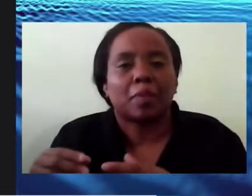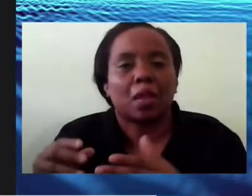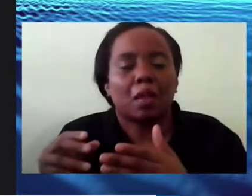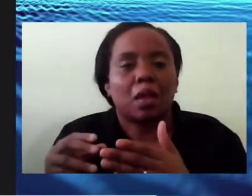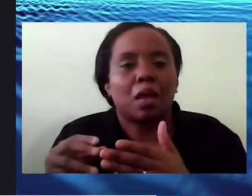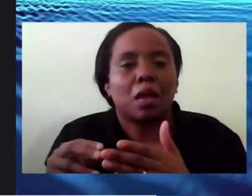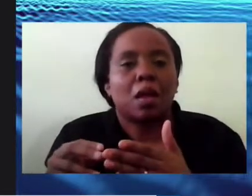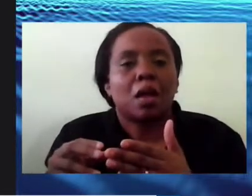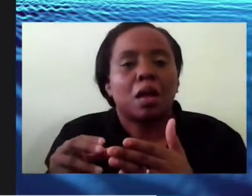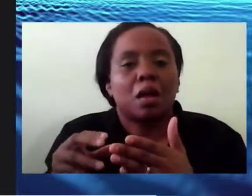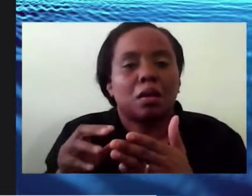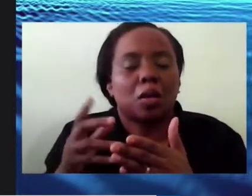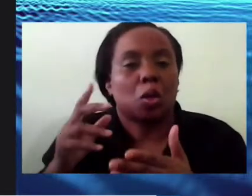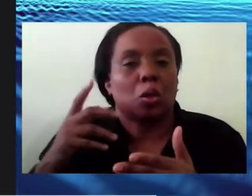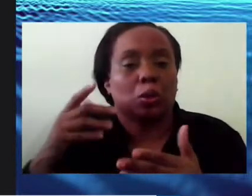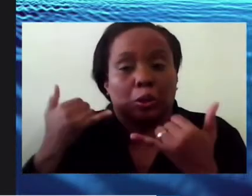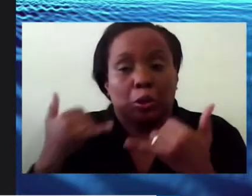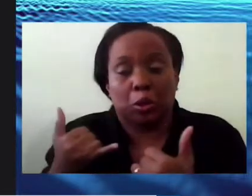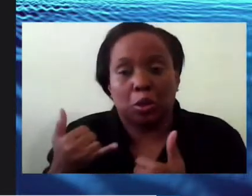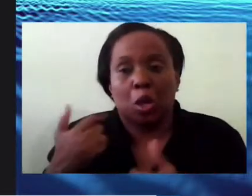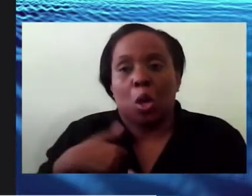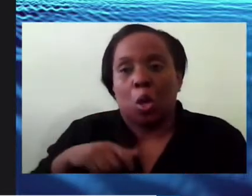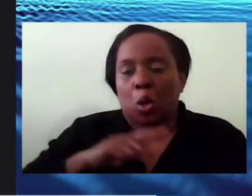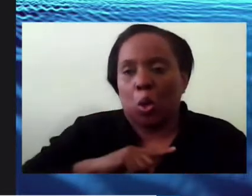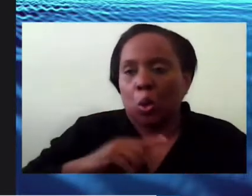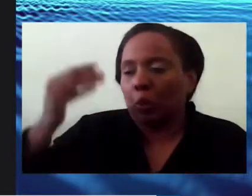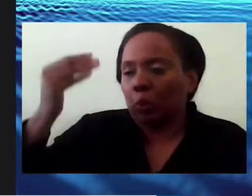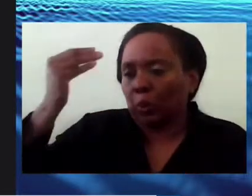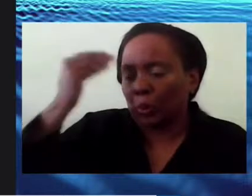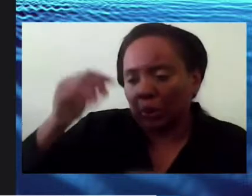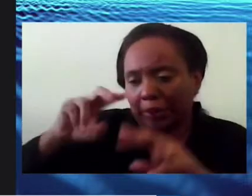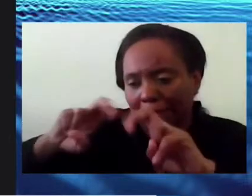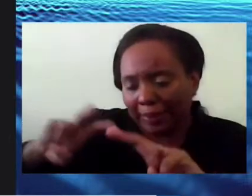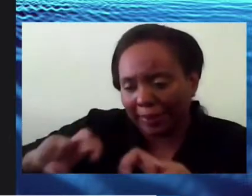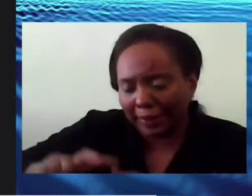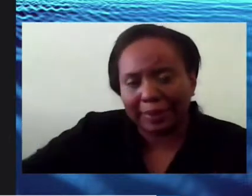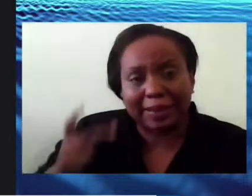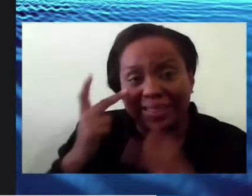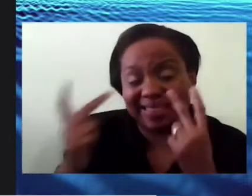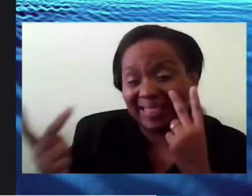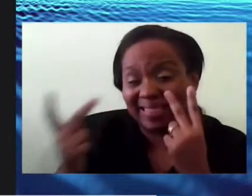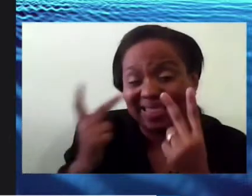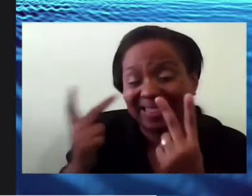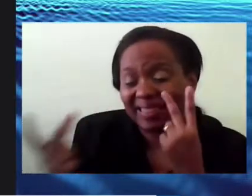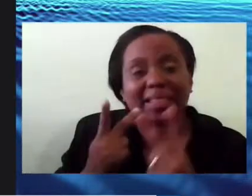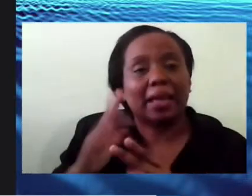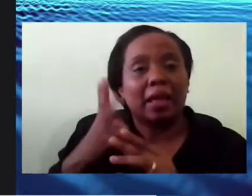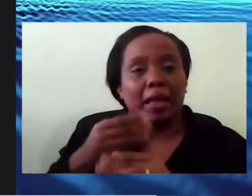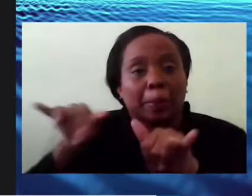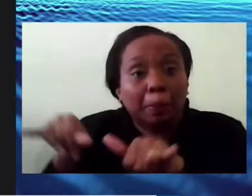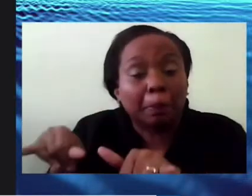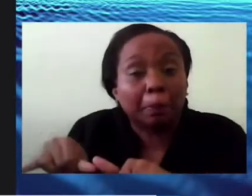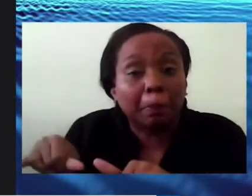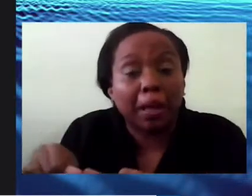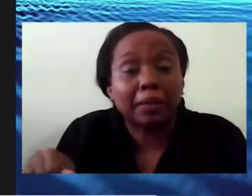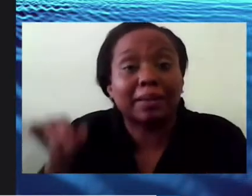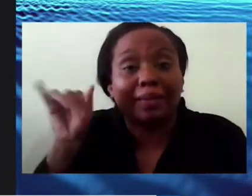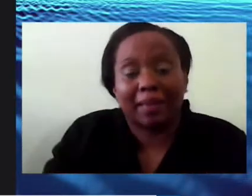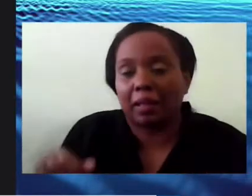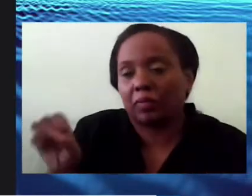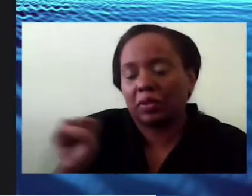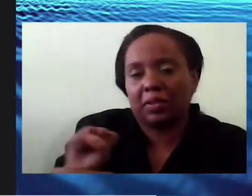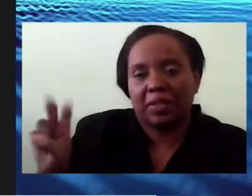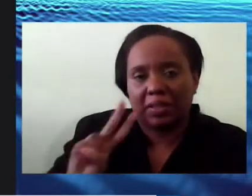have a ground-based timeline of the SO2 flux. And this is just an additional tool in